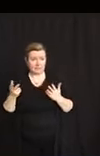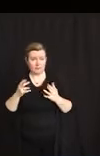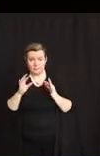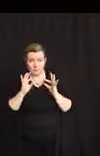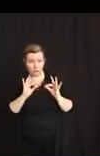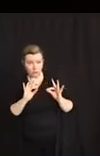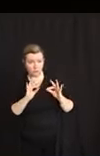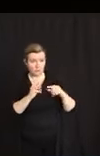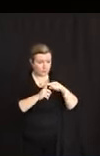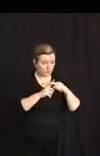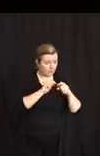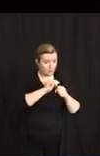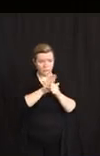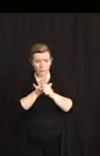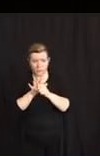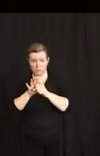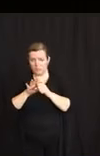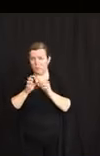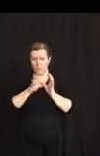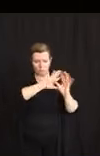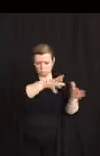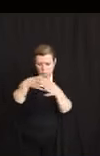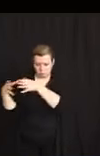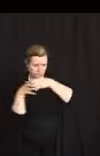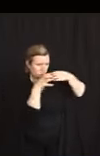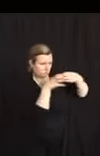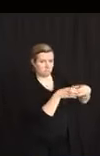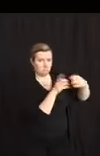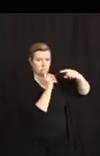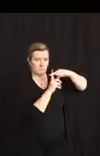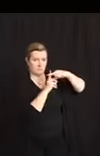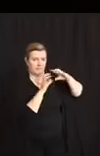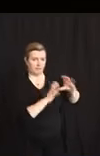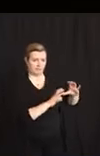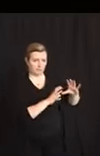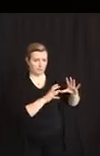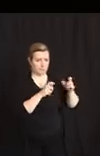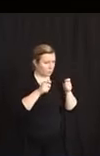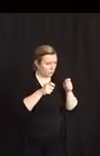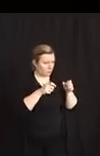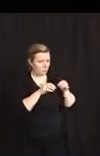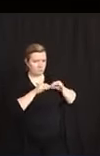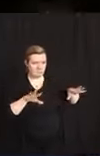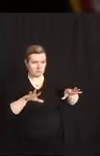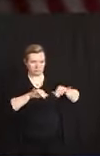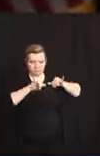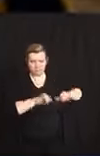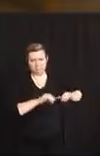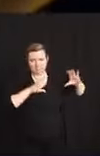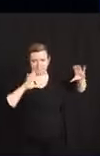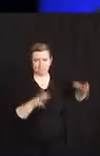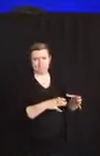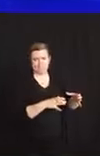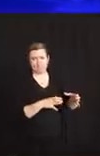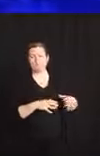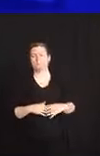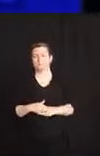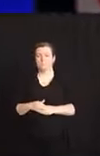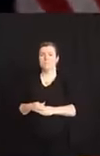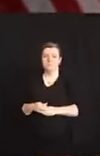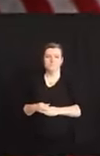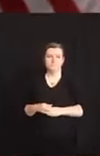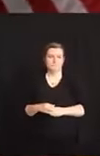all the appropriate infection control measures that needs to happen. Pat just reminds me that the CDC